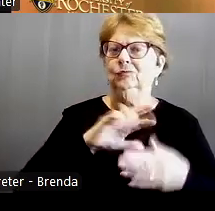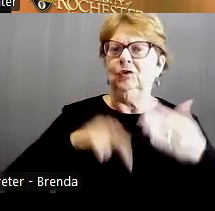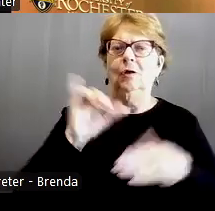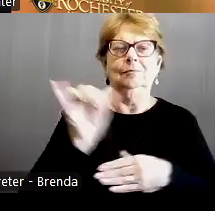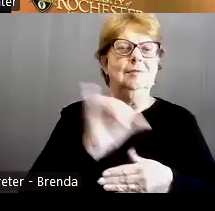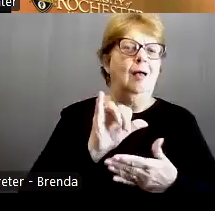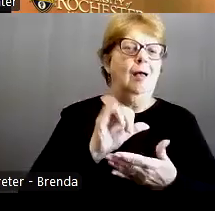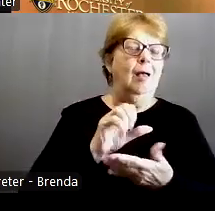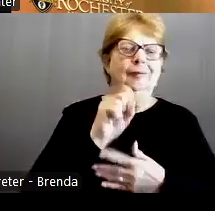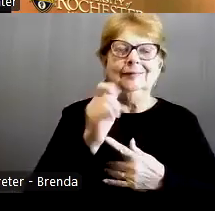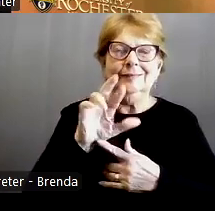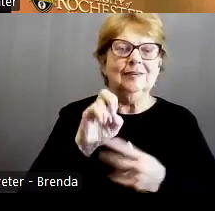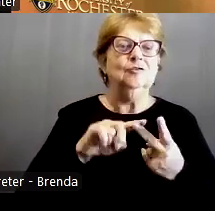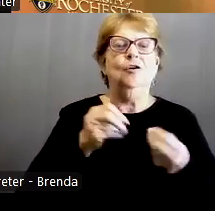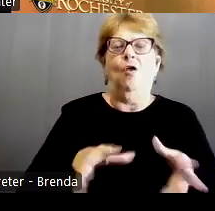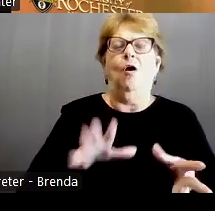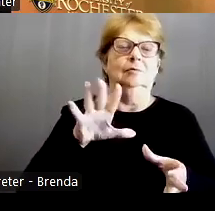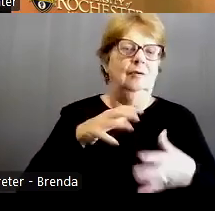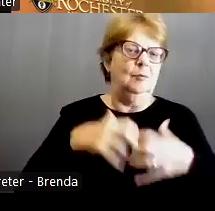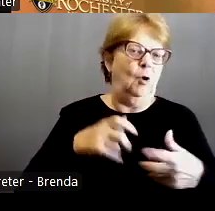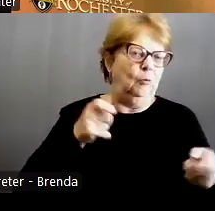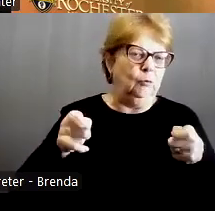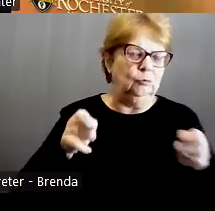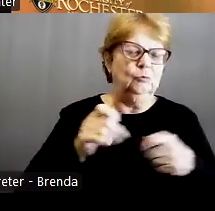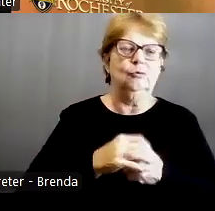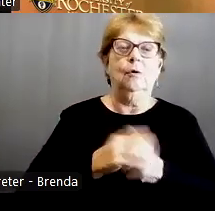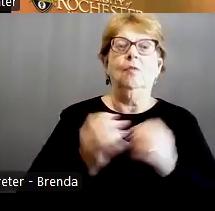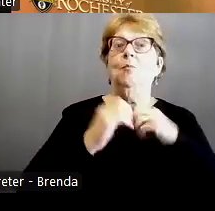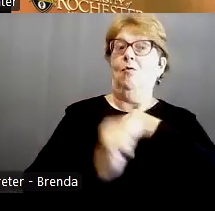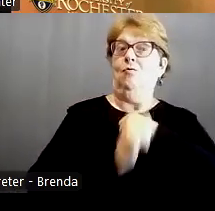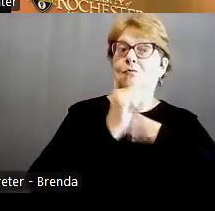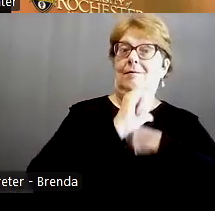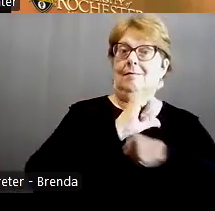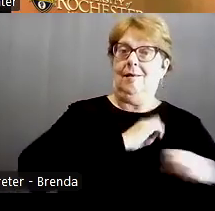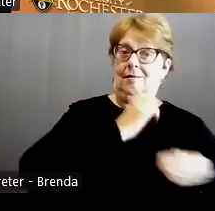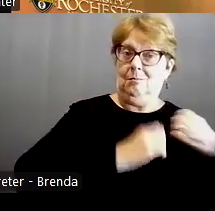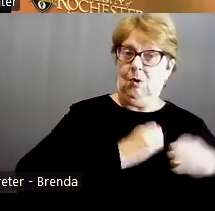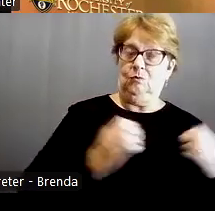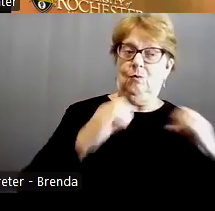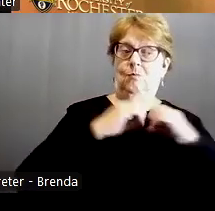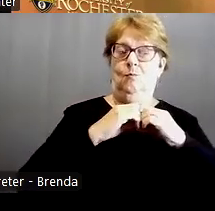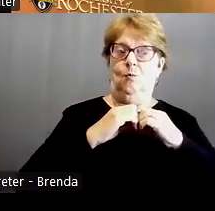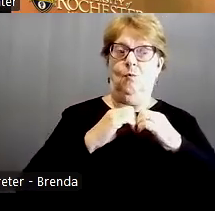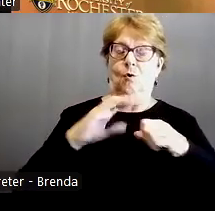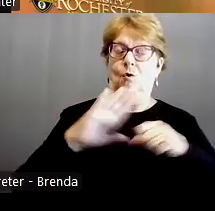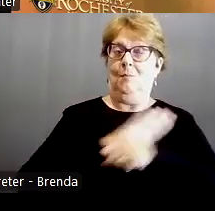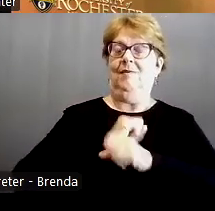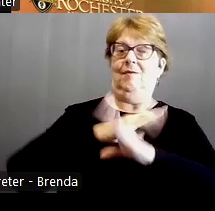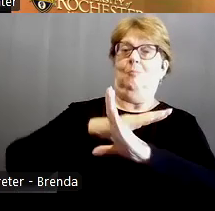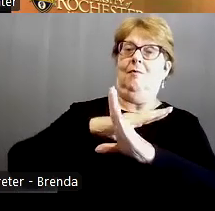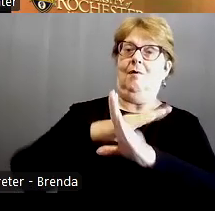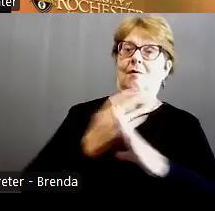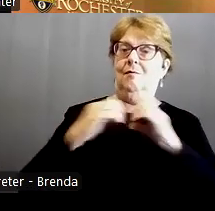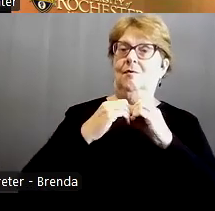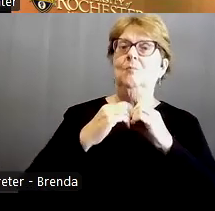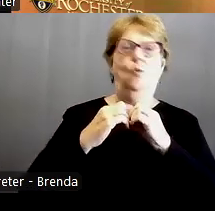motor control. As a rule, the more threatening the emotions and the more completely they are blocked, the more prominent